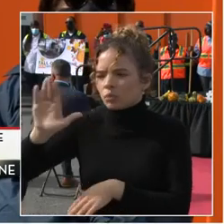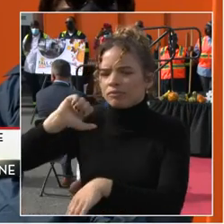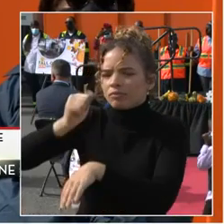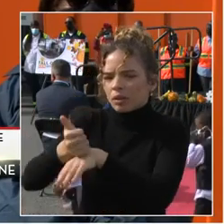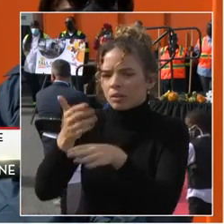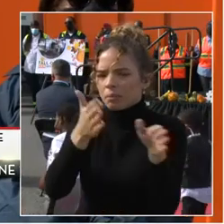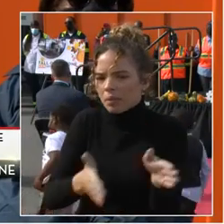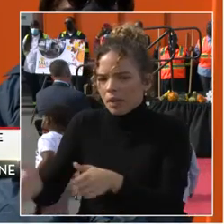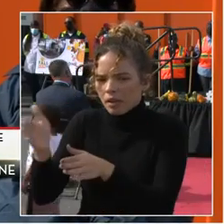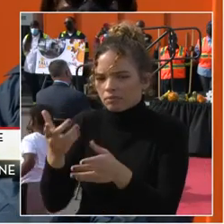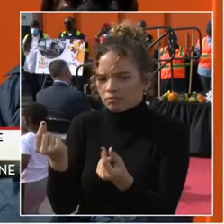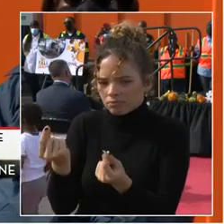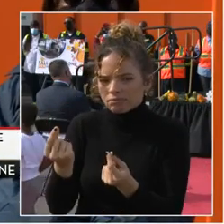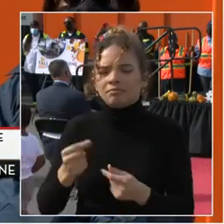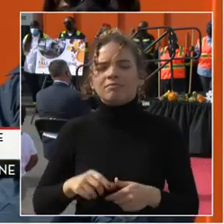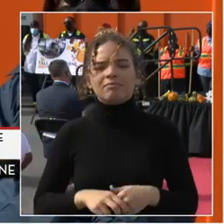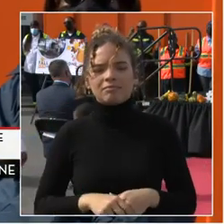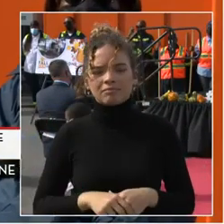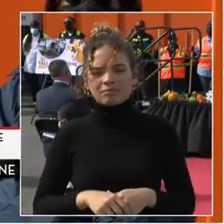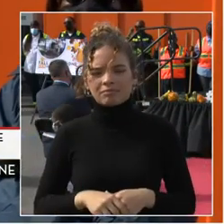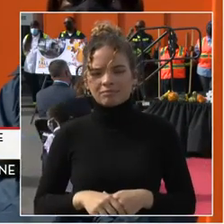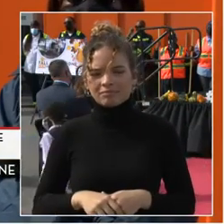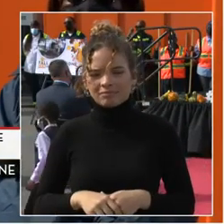public information out.